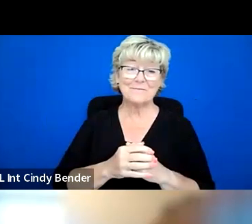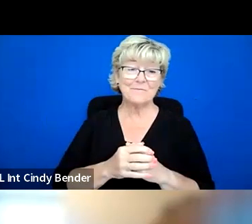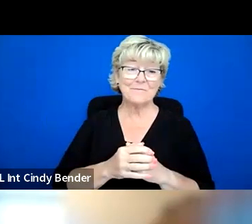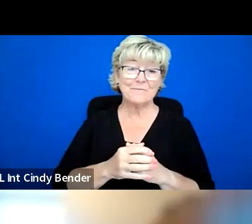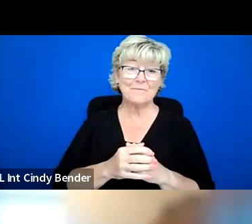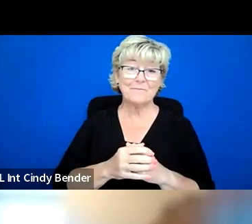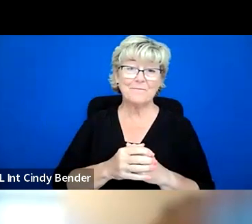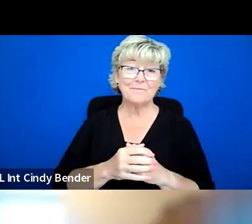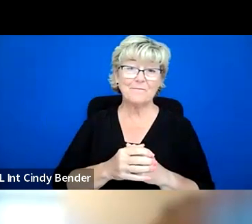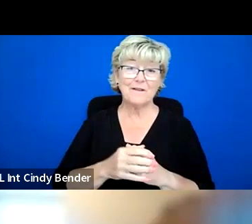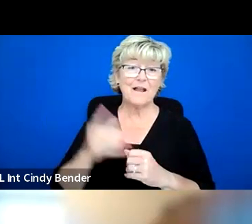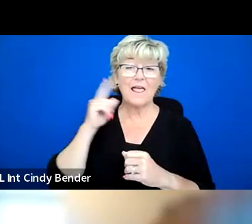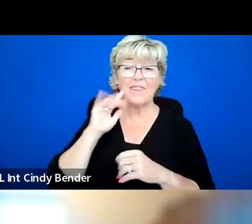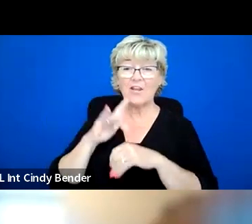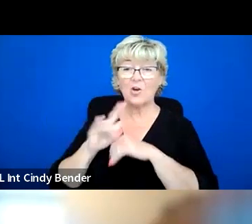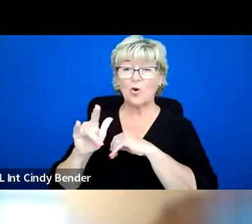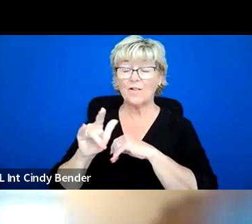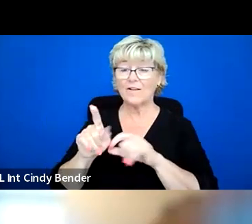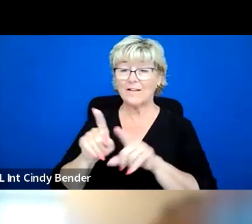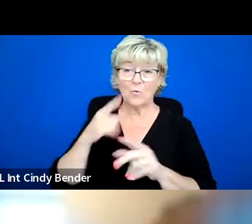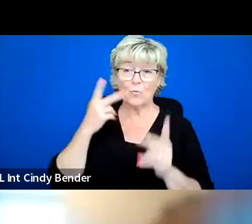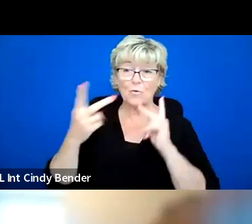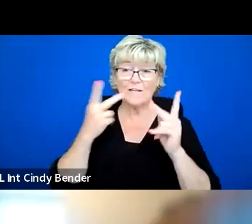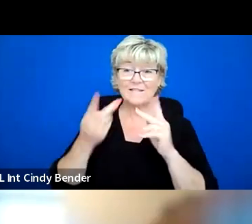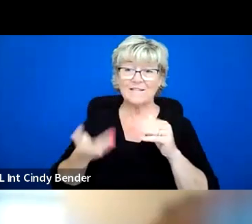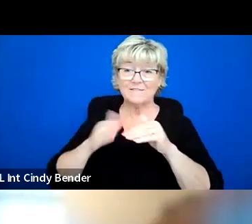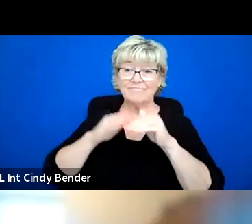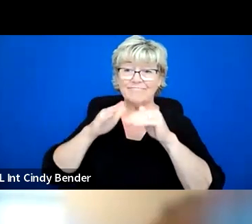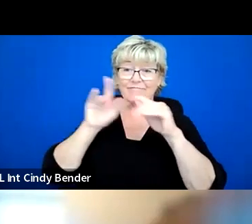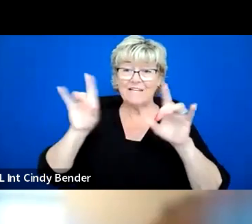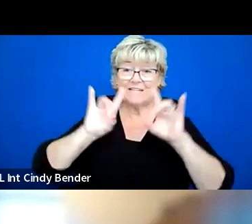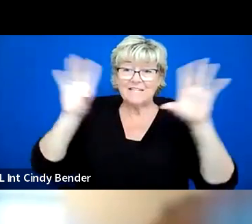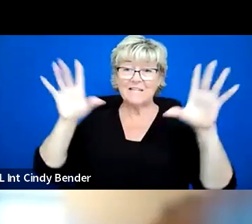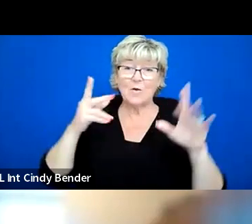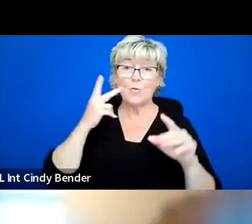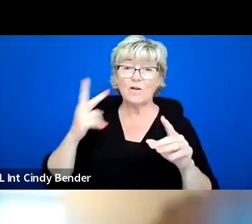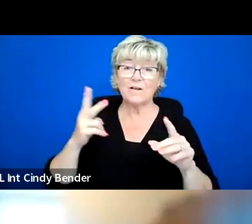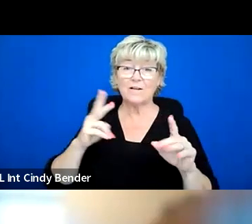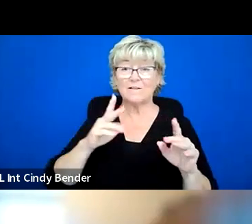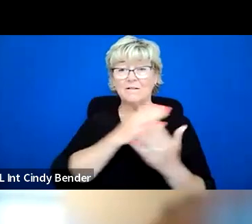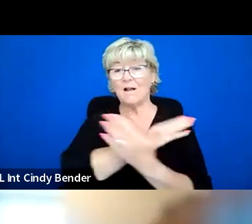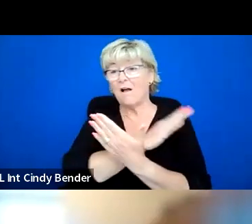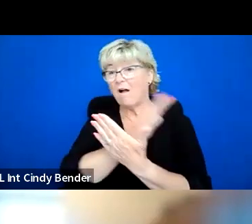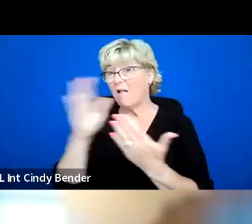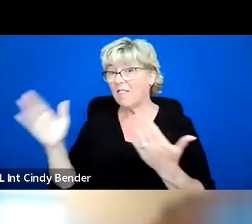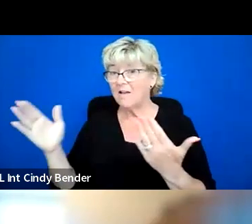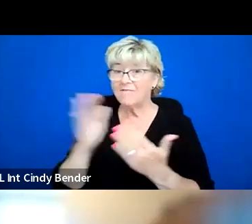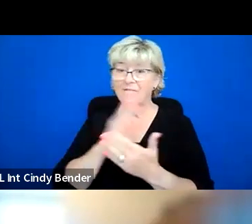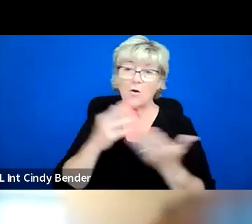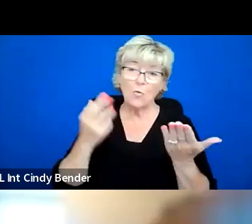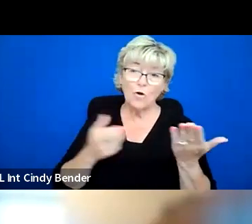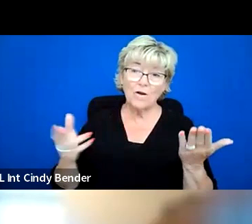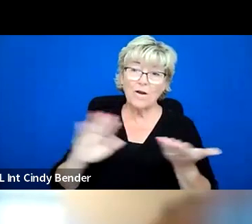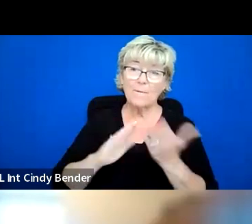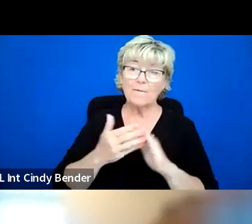So I think early on, as we're seeing this increase in disasters that we're seeing just all across the country, resources are getting more and